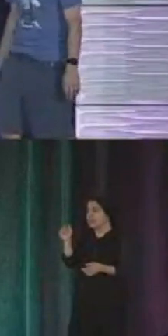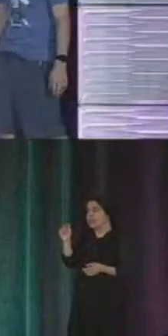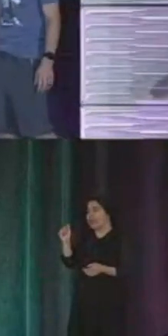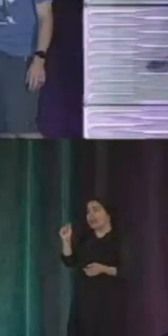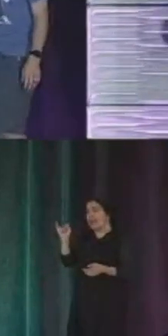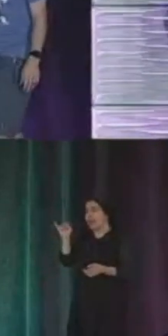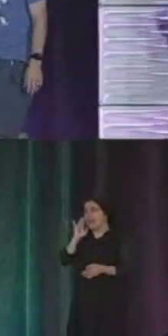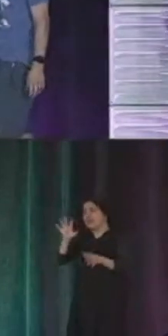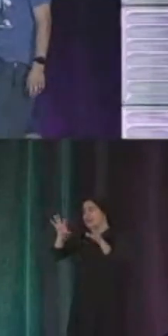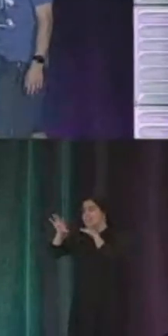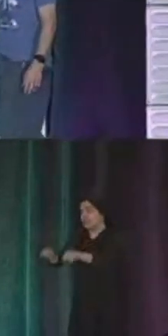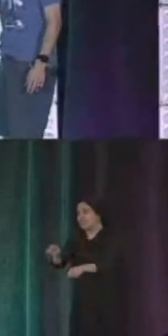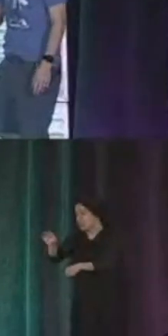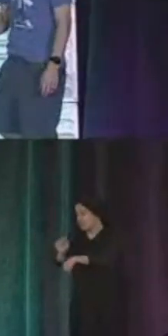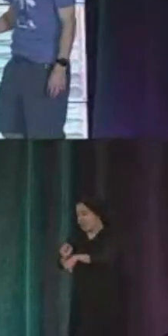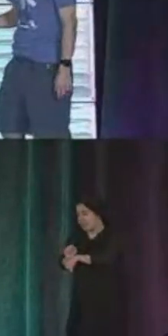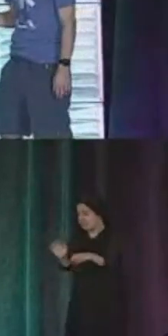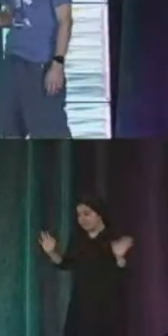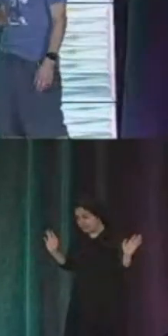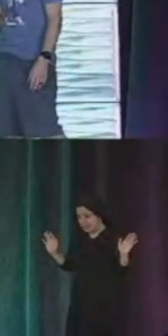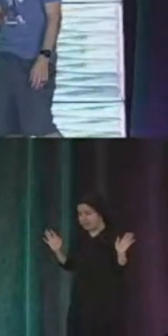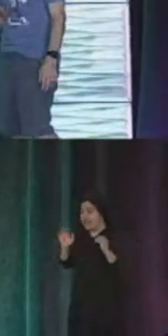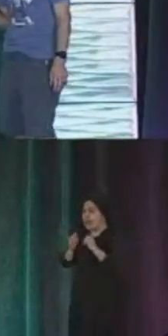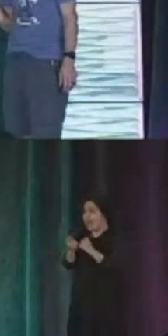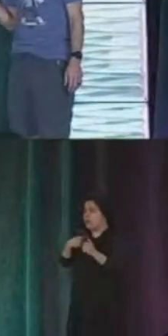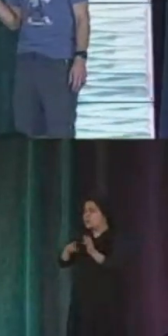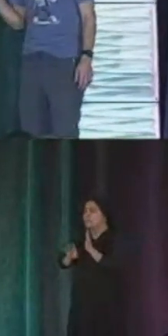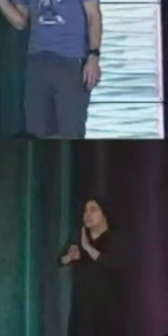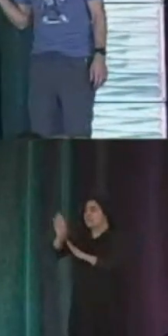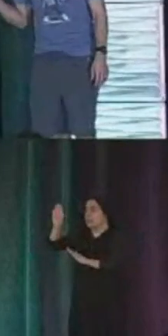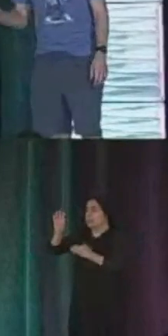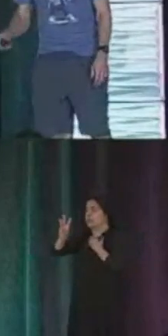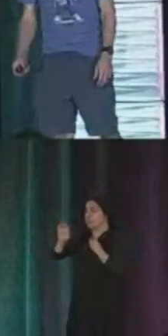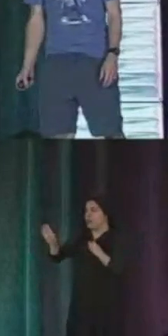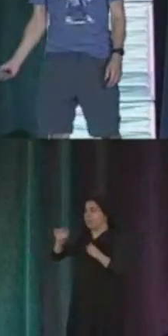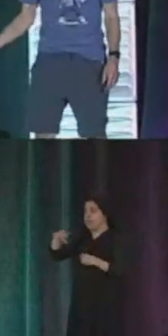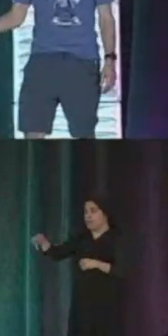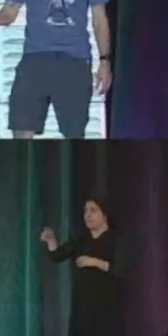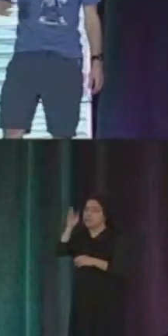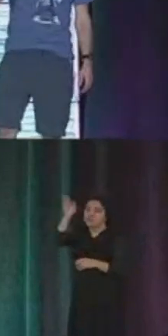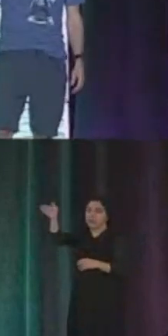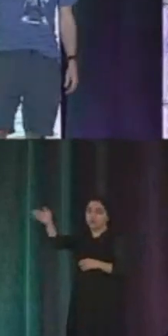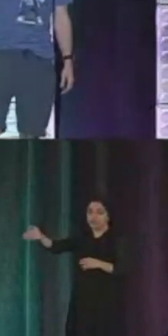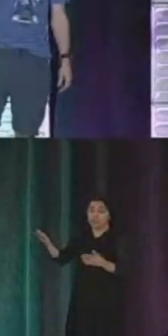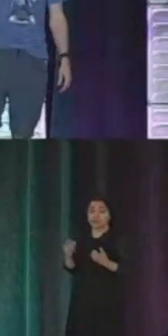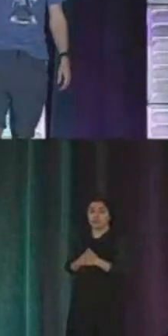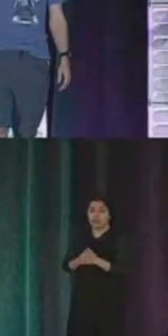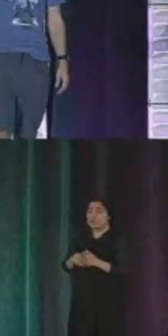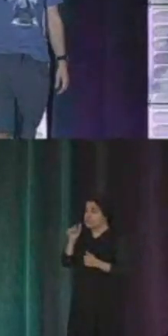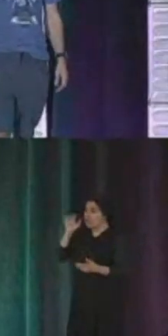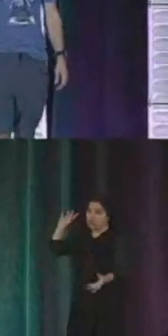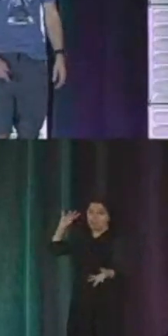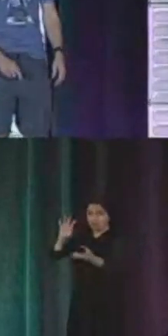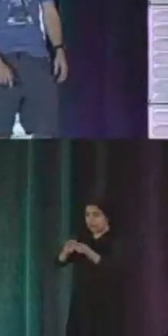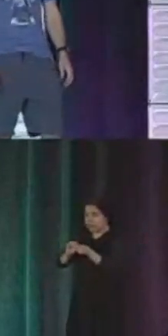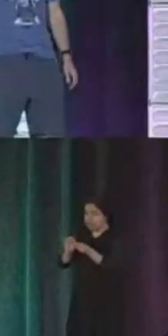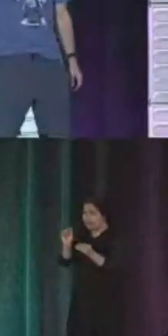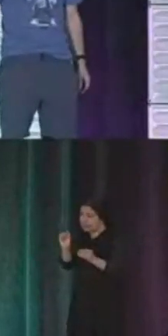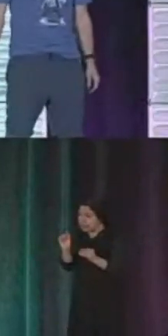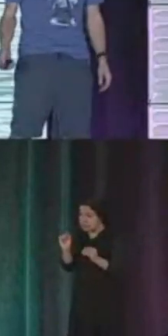whatever. It's just how we're going to be building web apps in the future. So it's not comprehensive, a little bit of hand